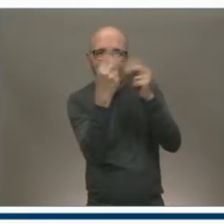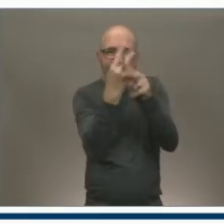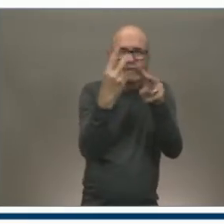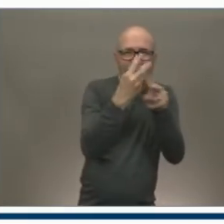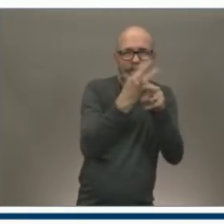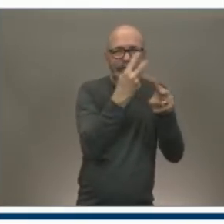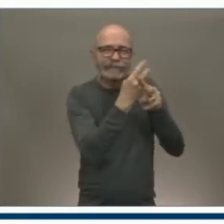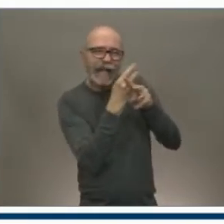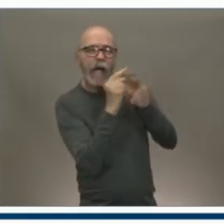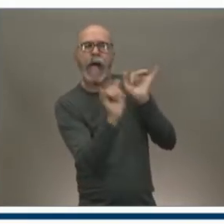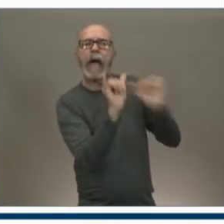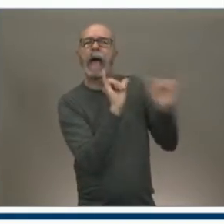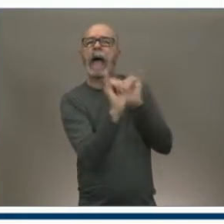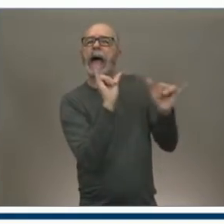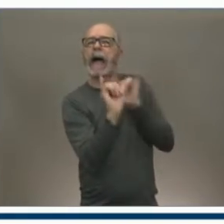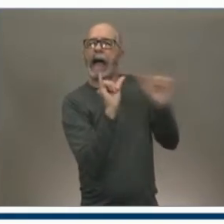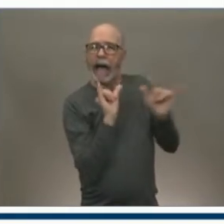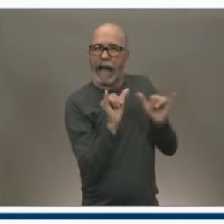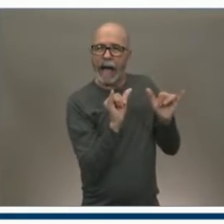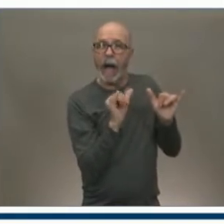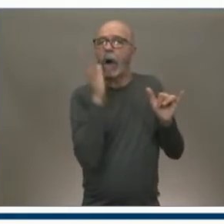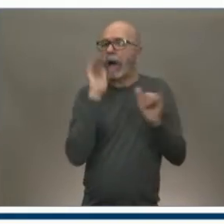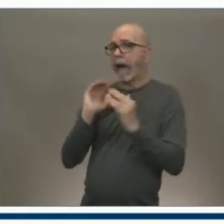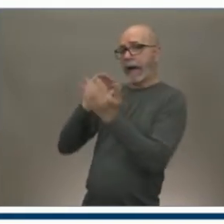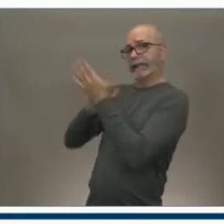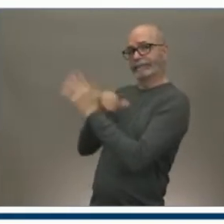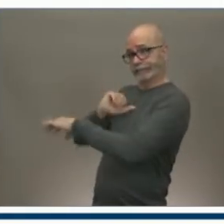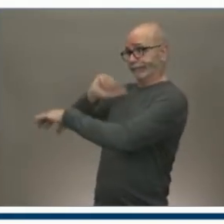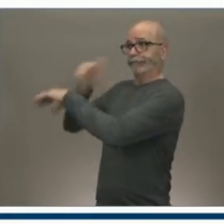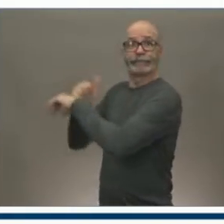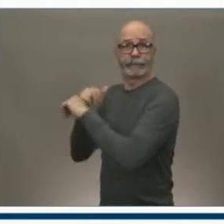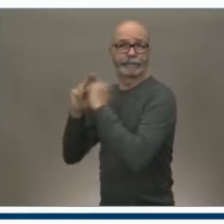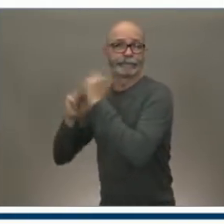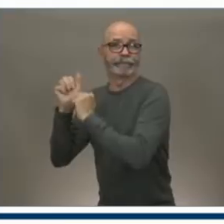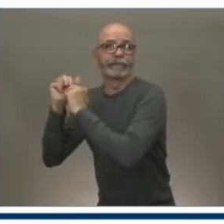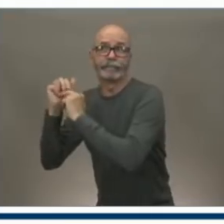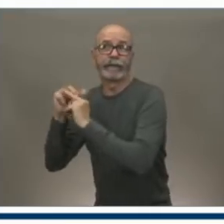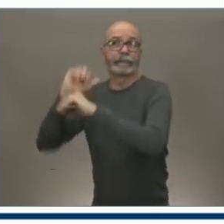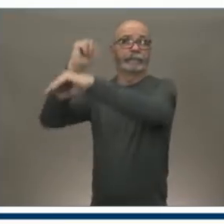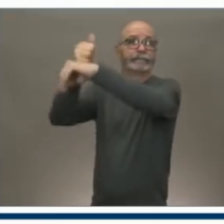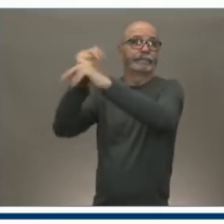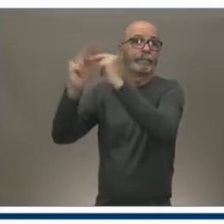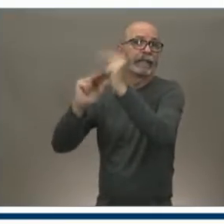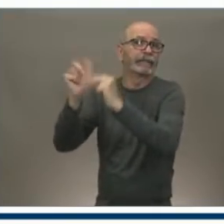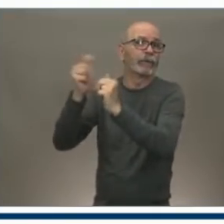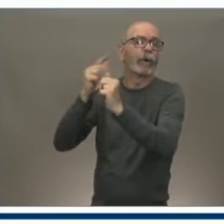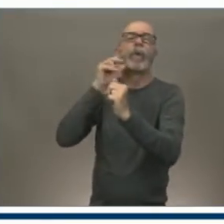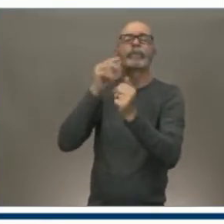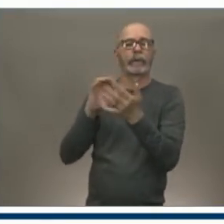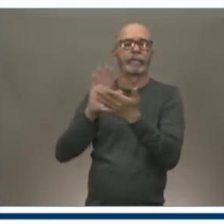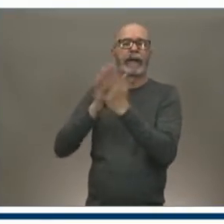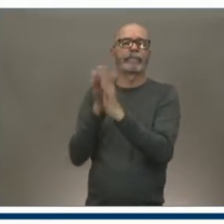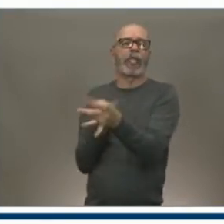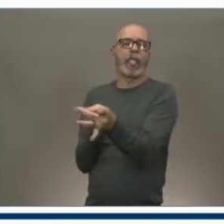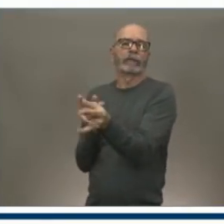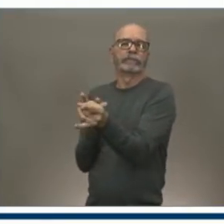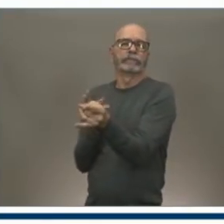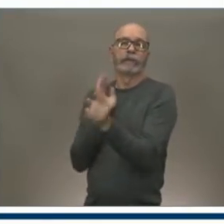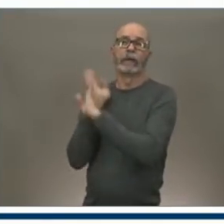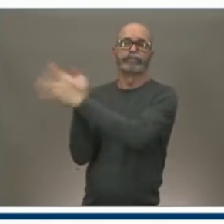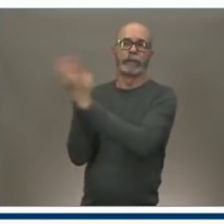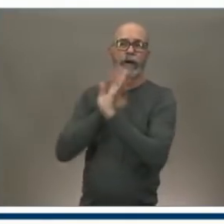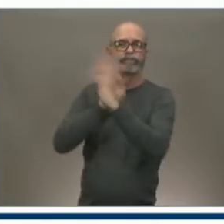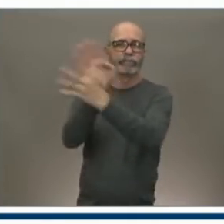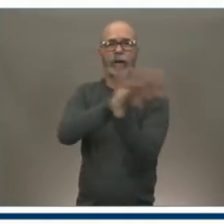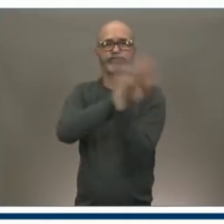more of these clinics and sustain them, we'll have more effective, efficient clinics. This will be by invitation only. A